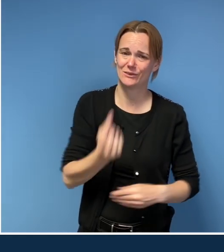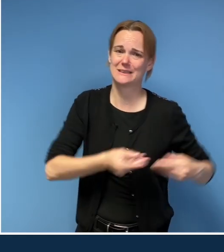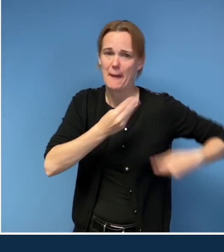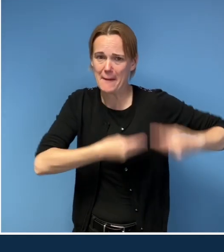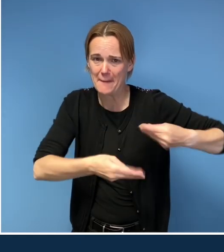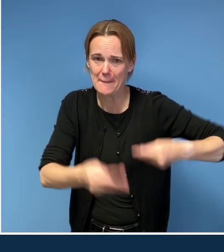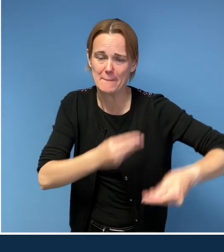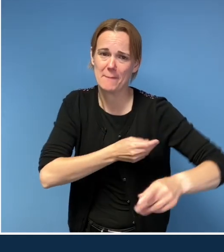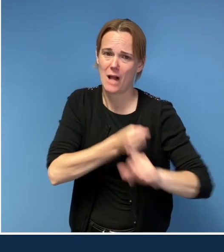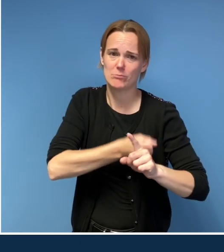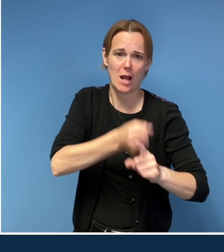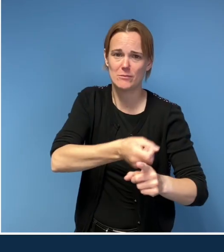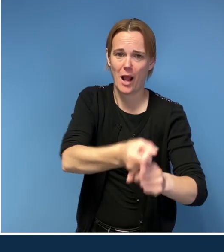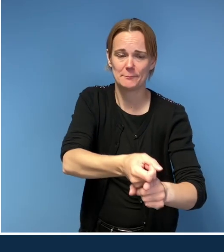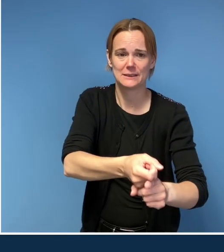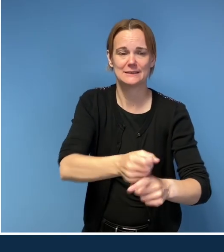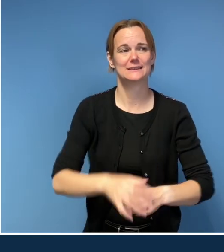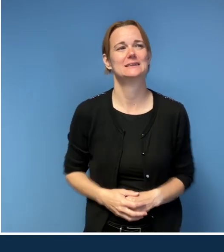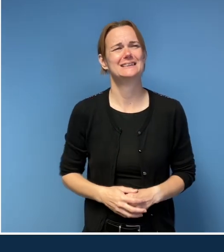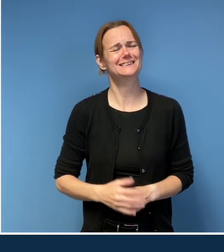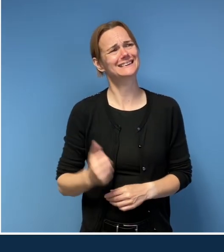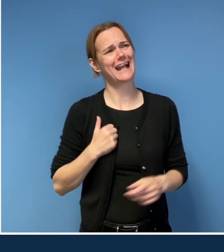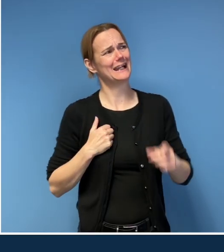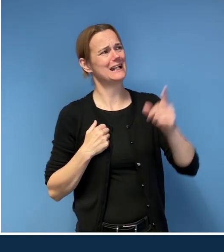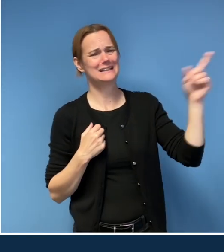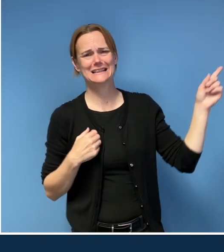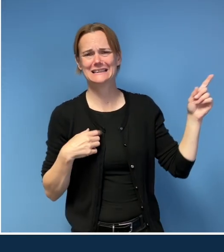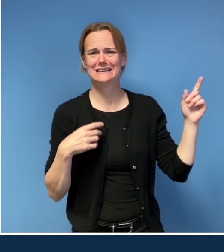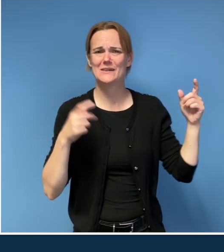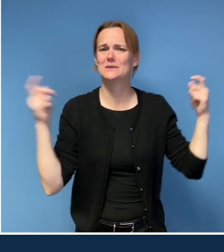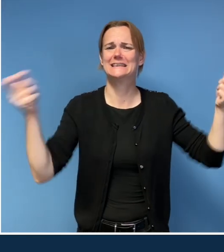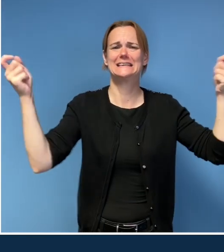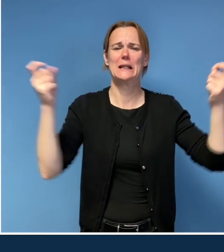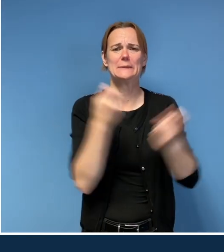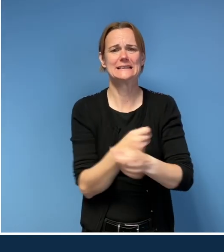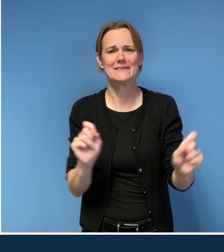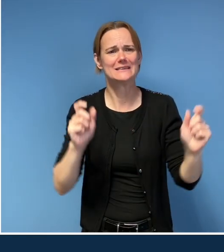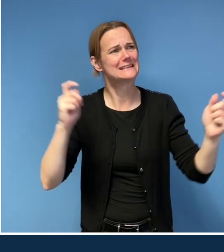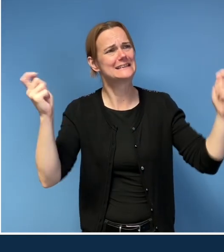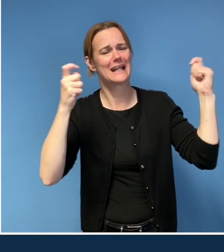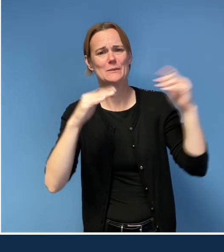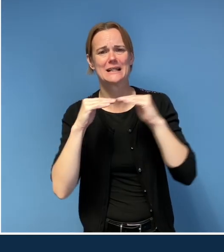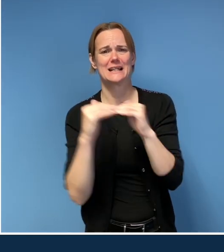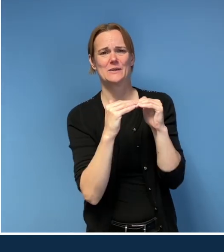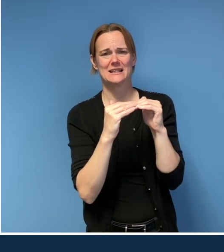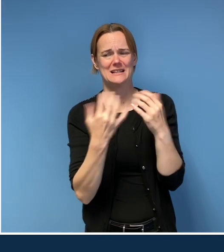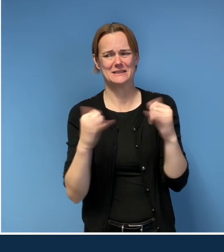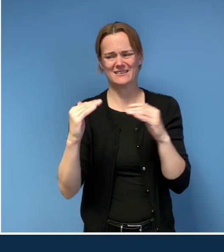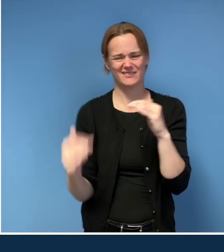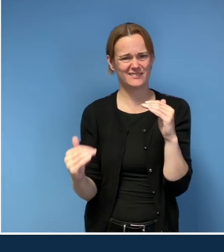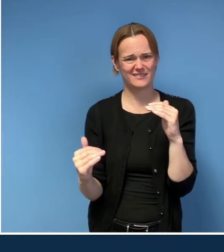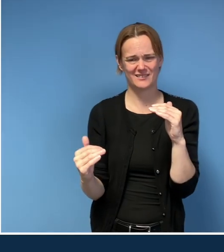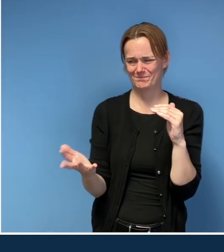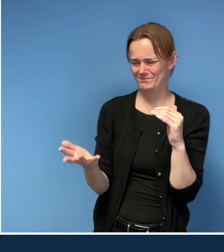in a country that says that, we celebrate safety, we celebrate equity, and we still witness those inequities still living and breathing